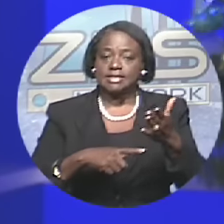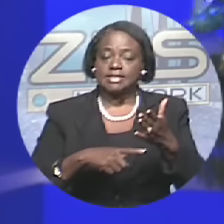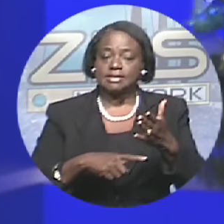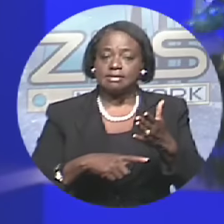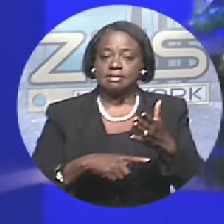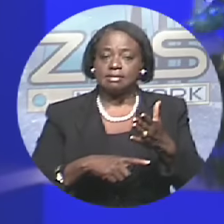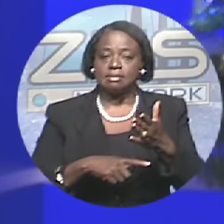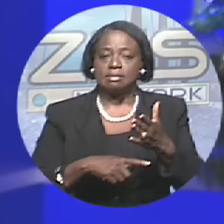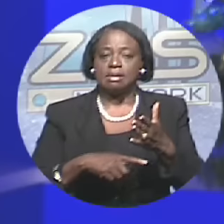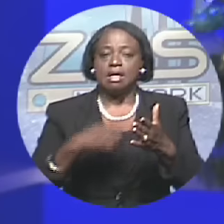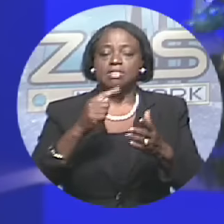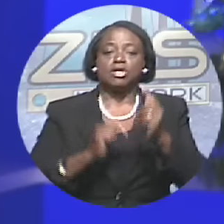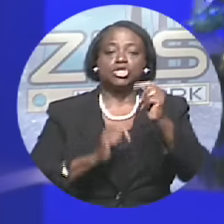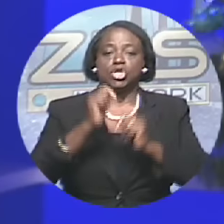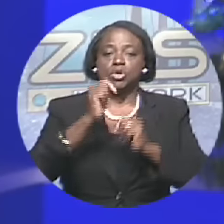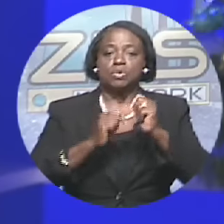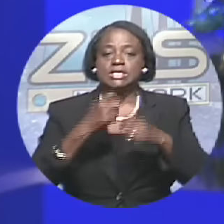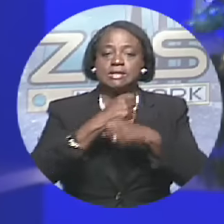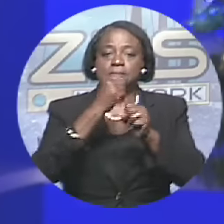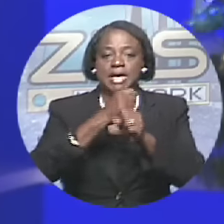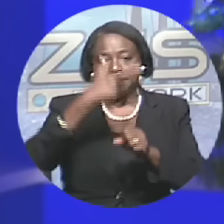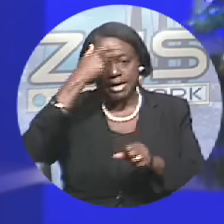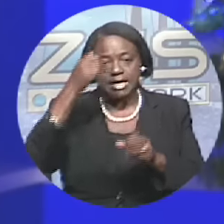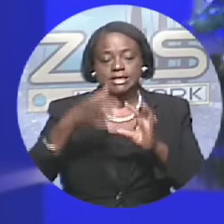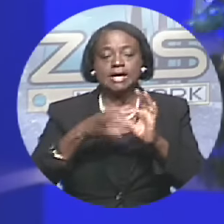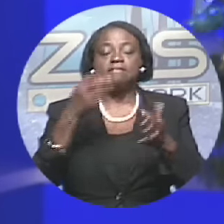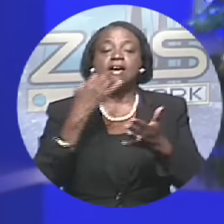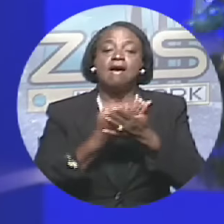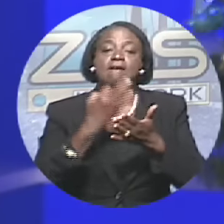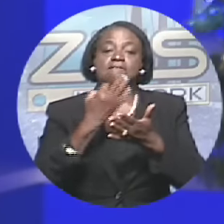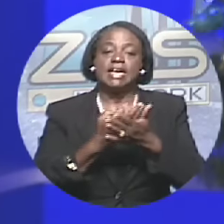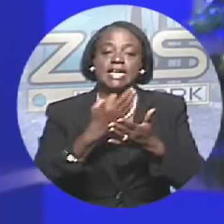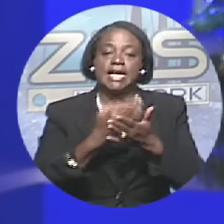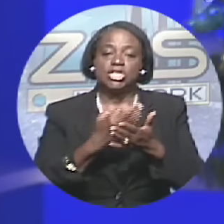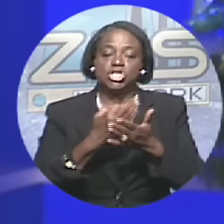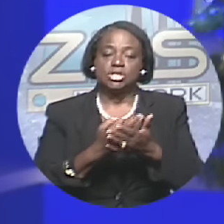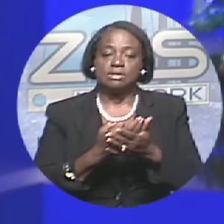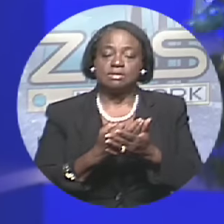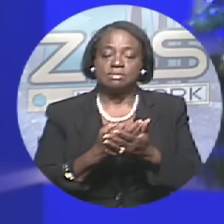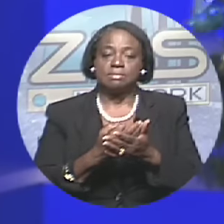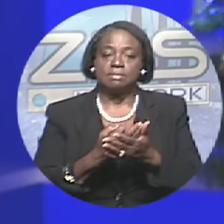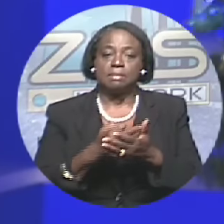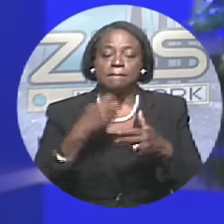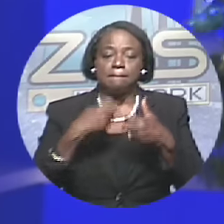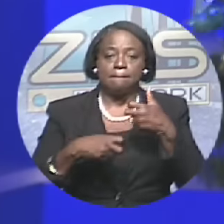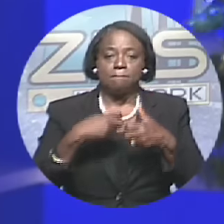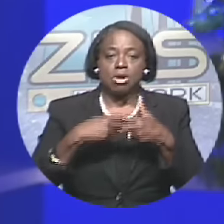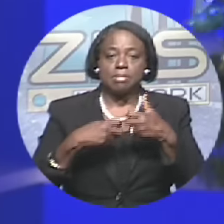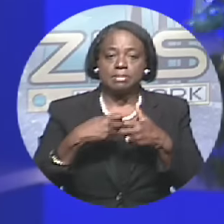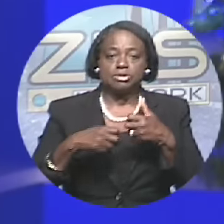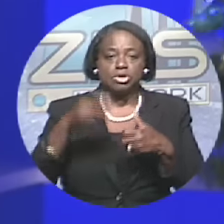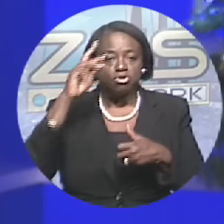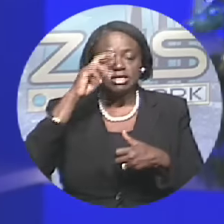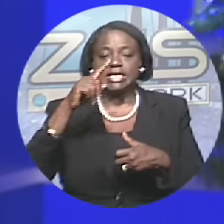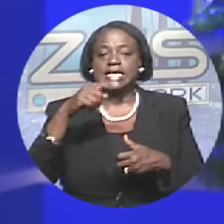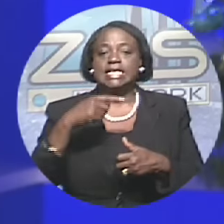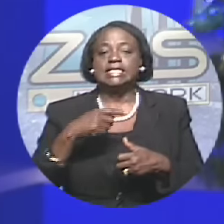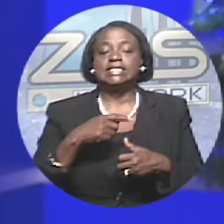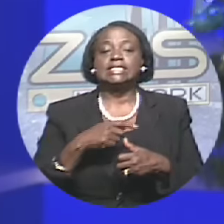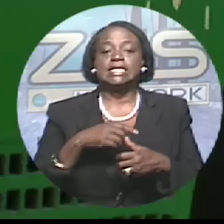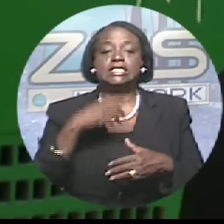financial reasons. This according to Michael Scooter Reed, tournament organizer. Reed, too, said he is disappointed about the